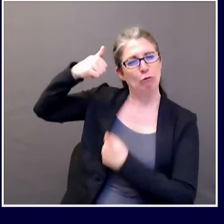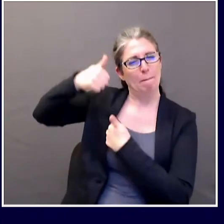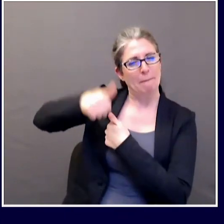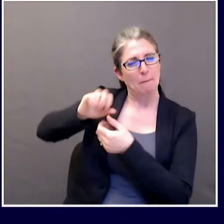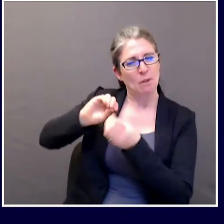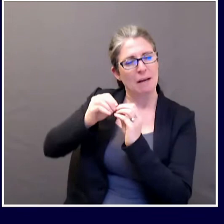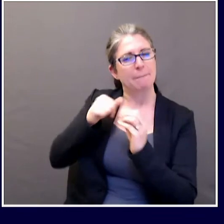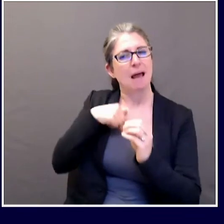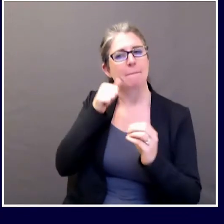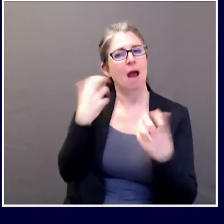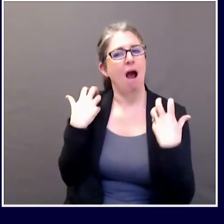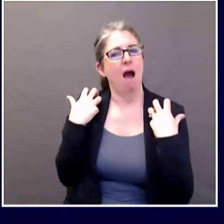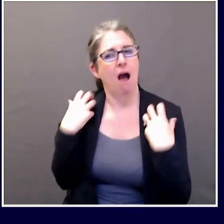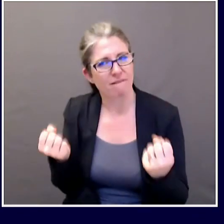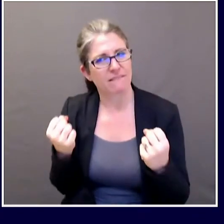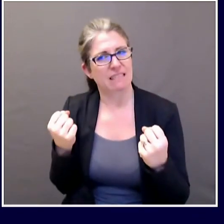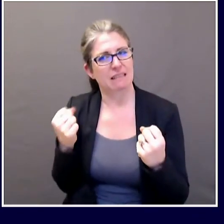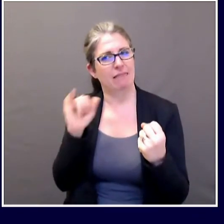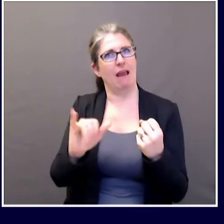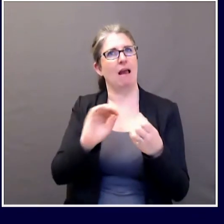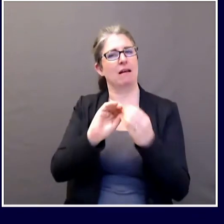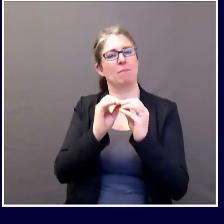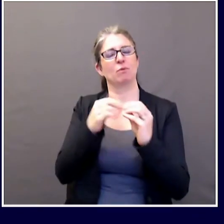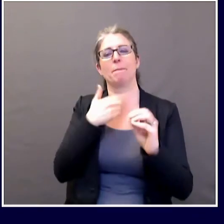the last question for the afternoon goes to Joe Lawler.